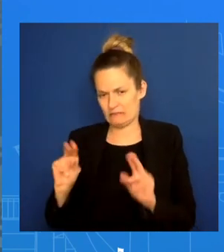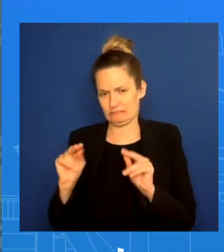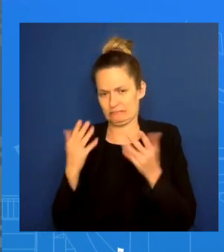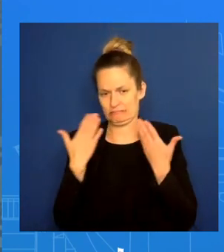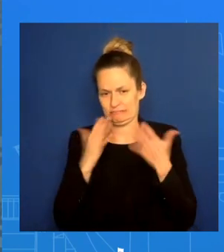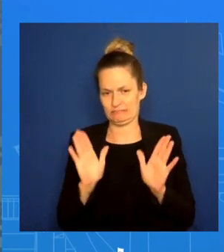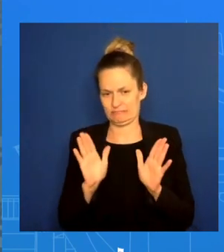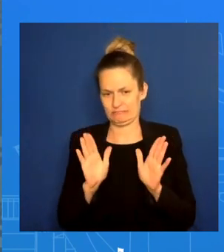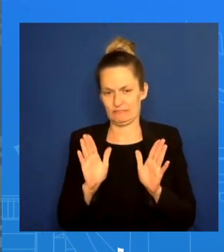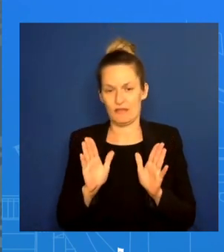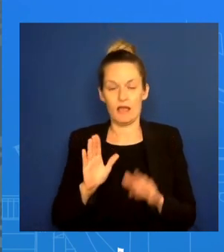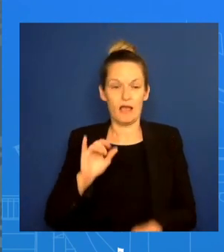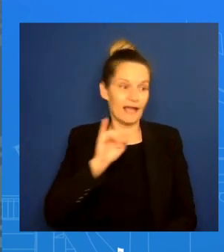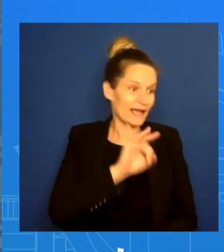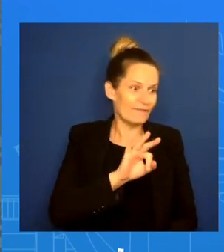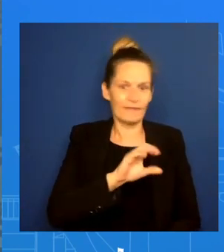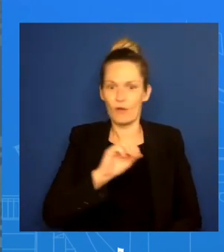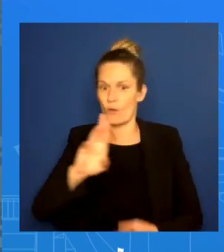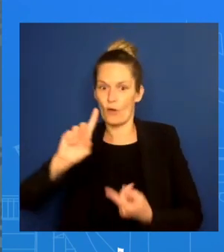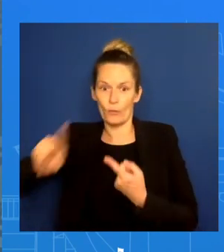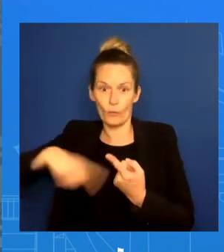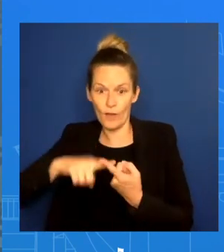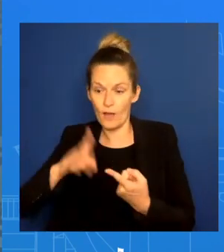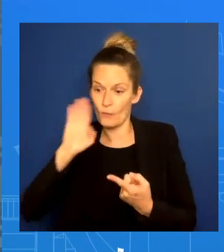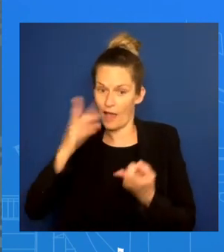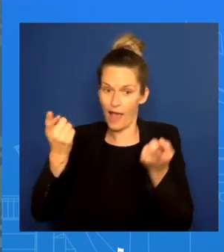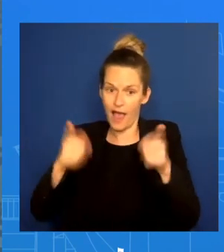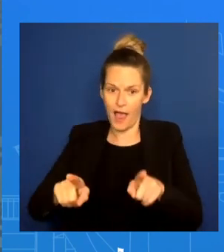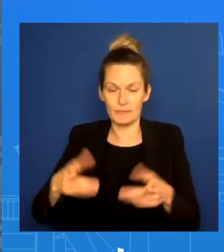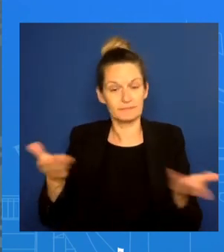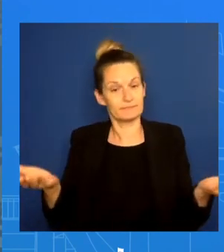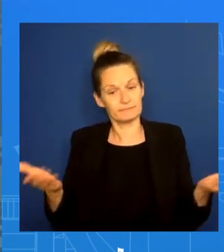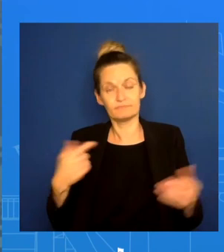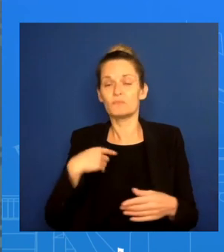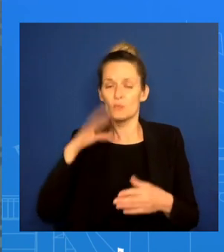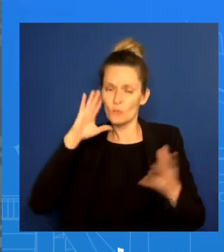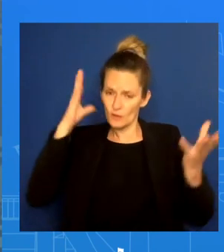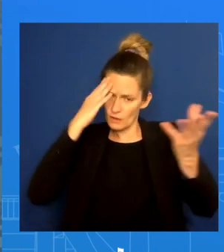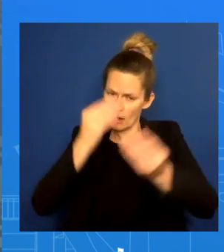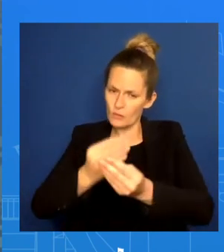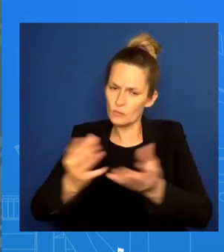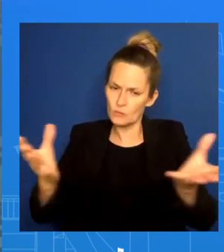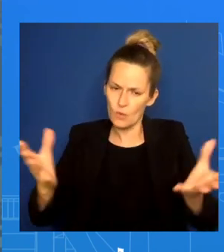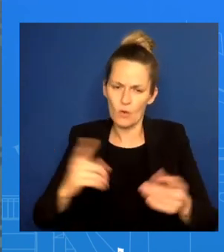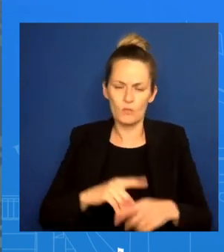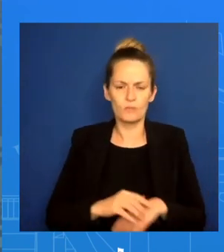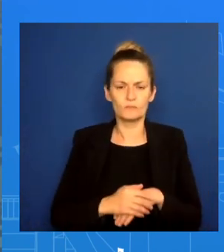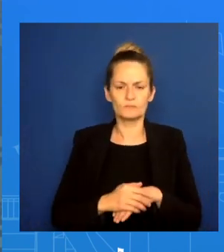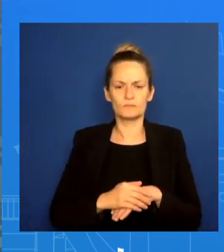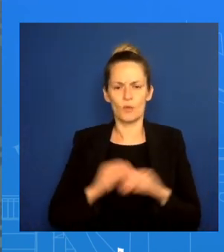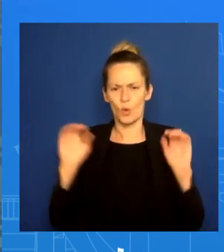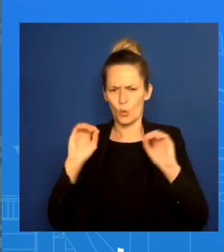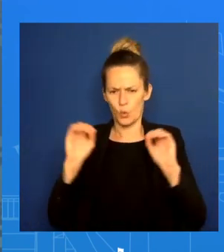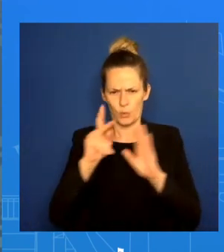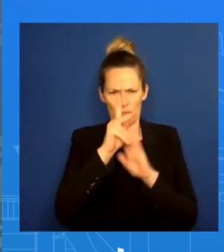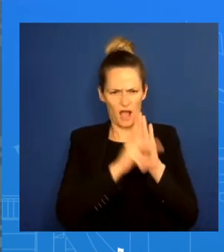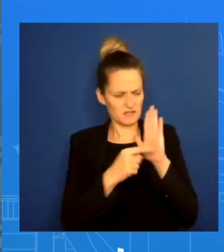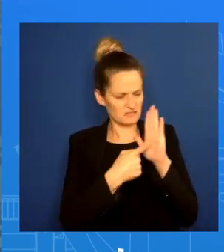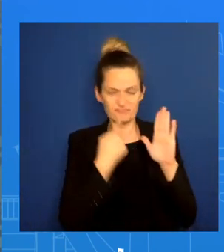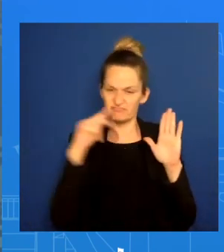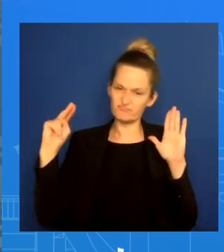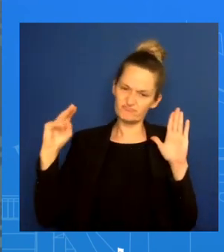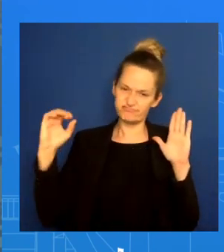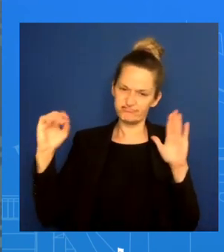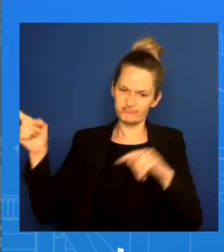no prohibition to it or no policy against it. I mean, this is their fifth conversation. As I said, this is one of the